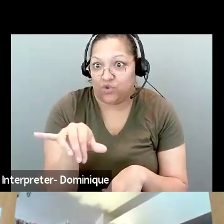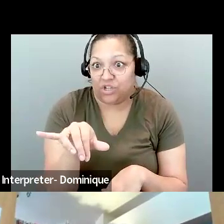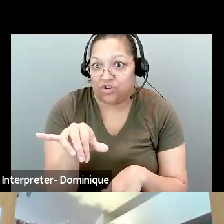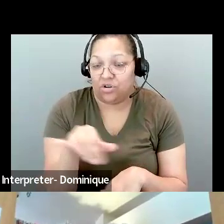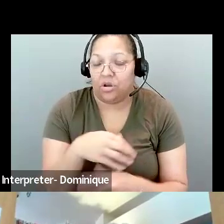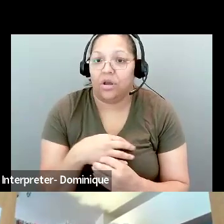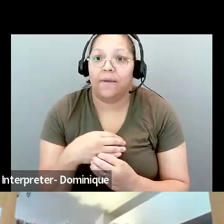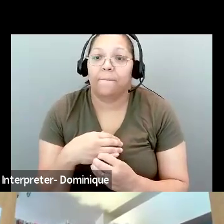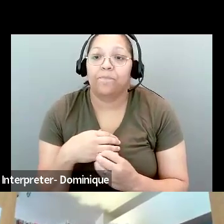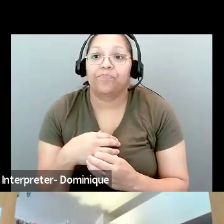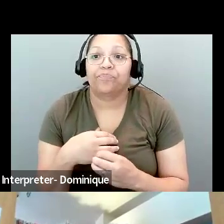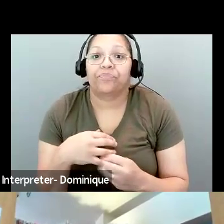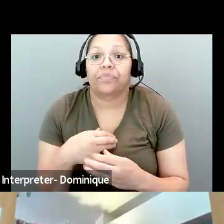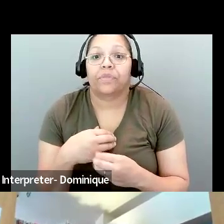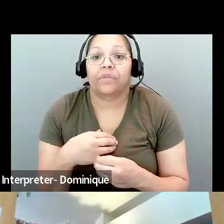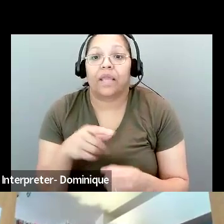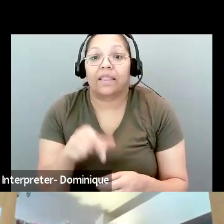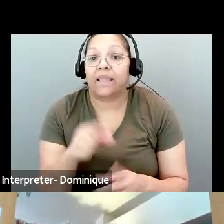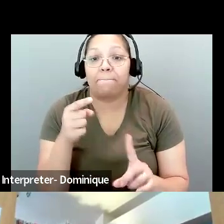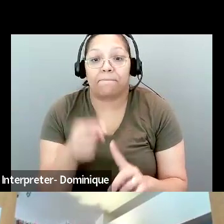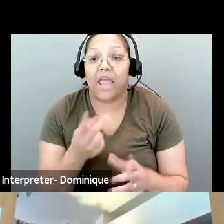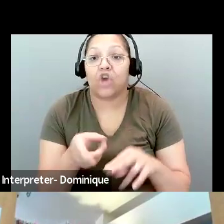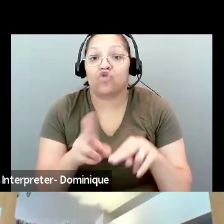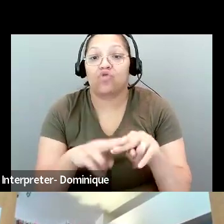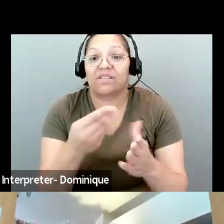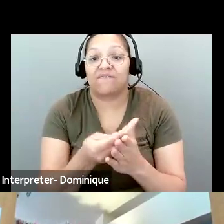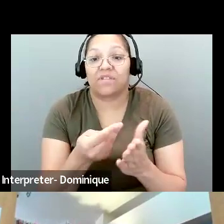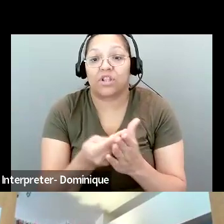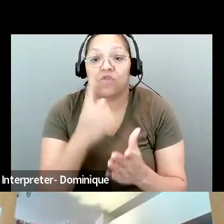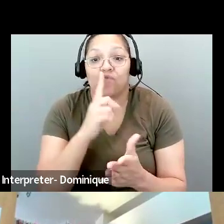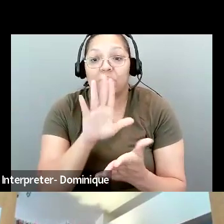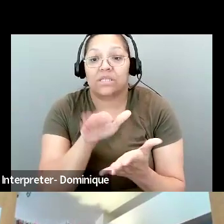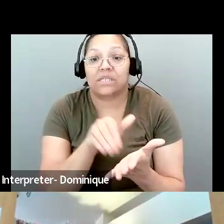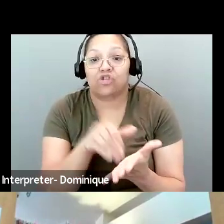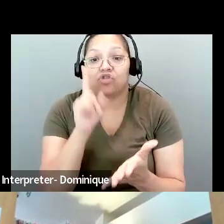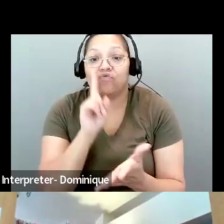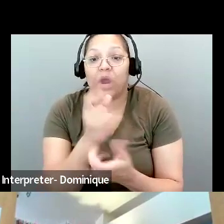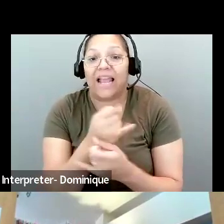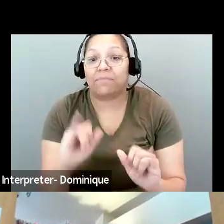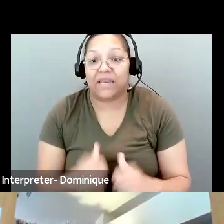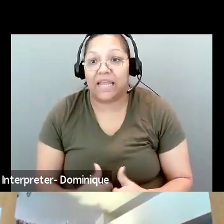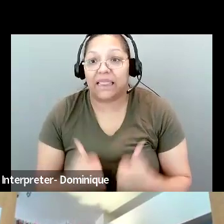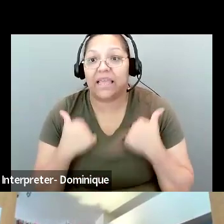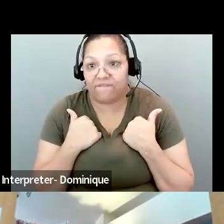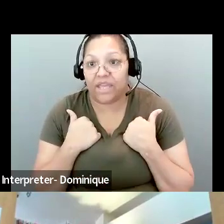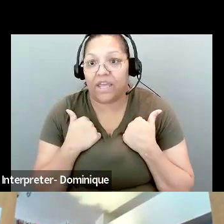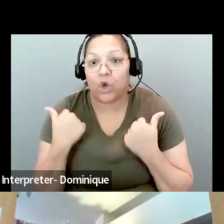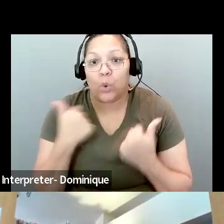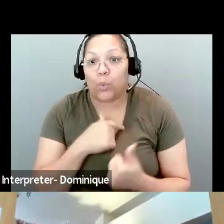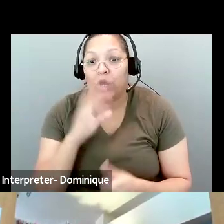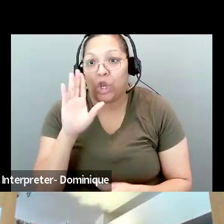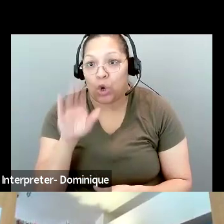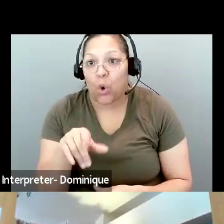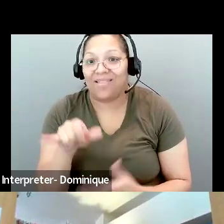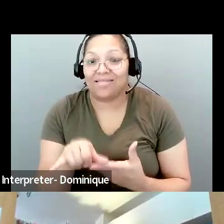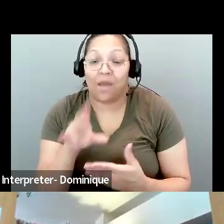So the main one was still increased funding for centers for independent living. So we know that that's going to also